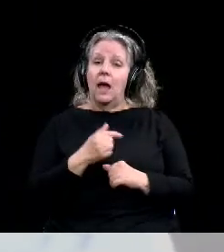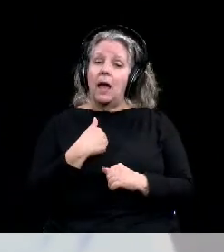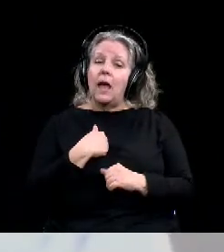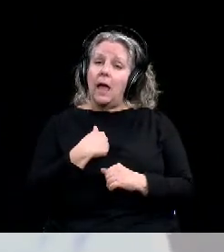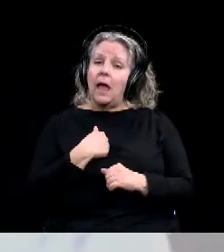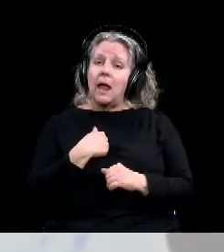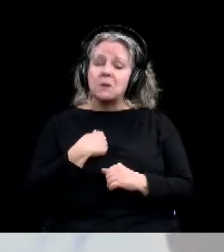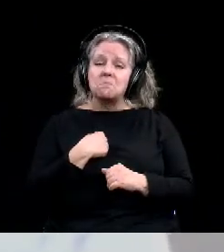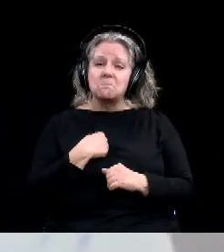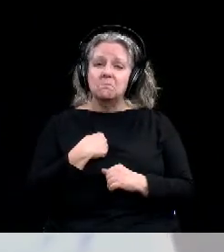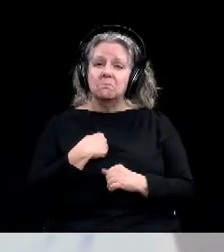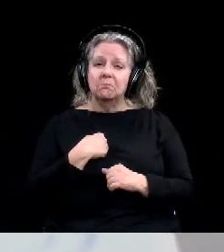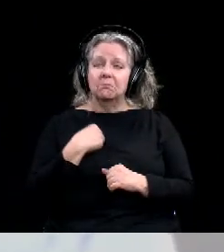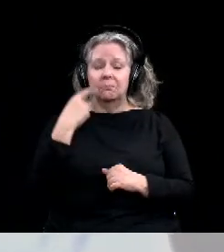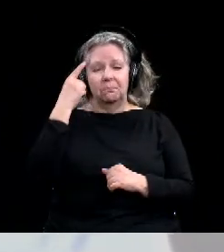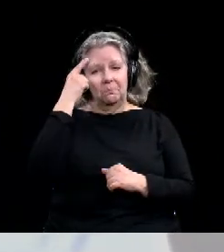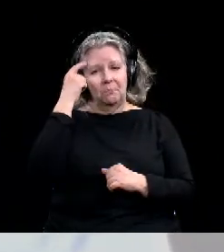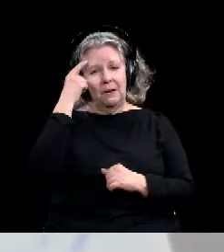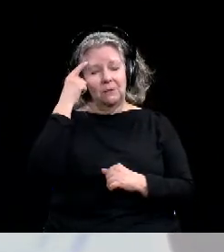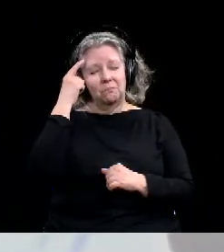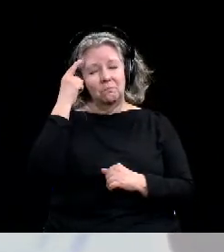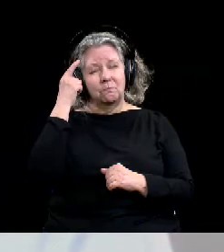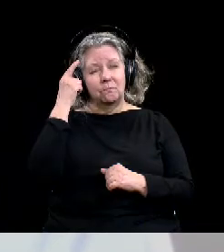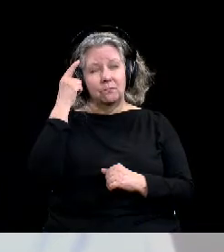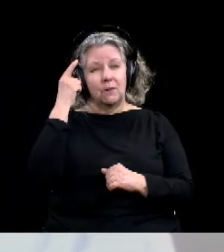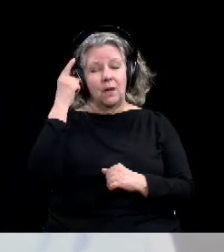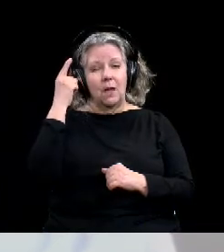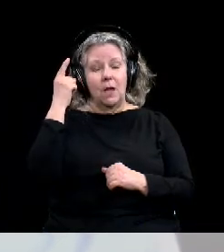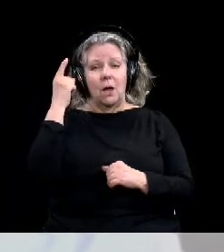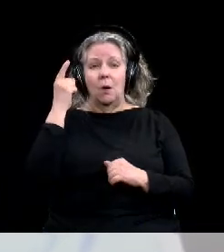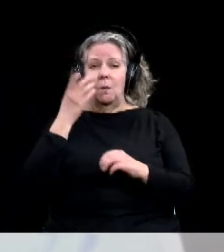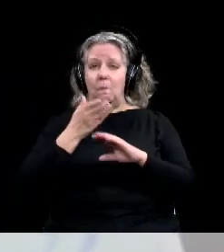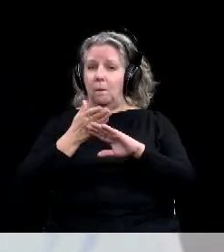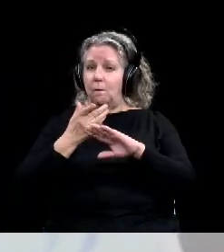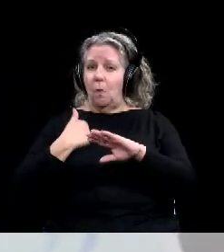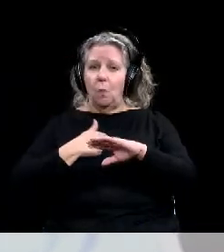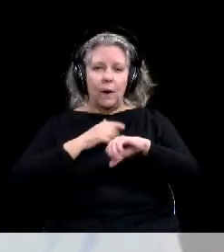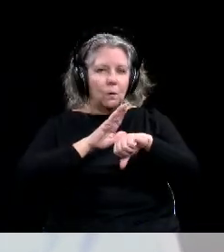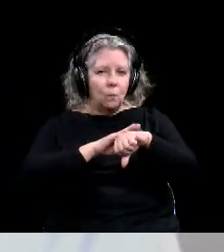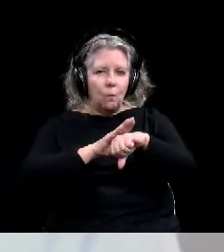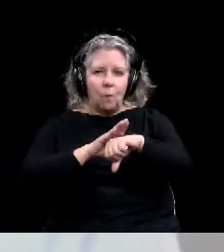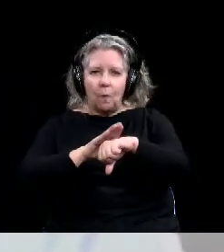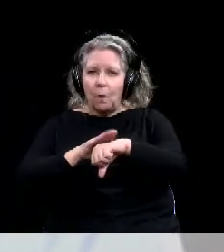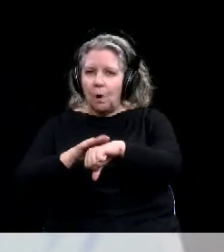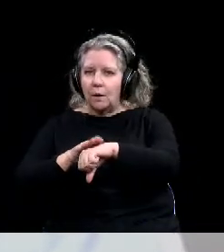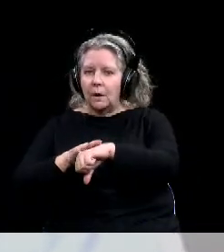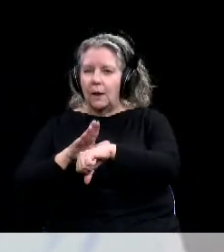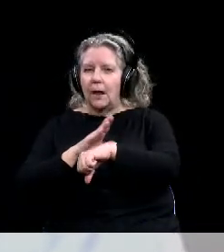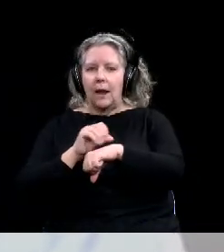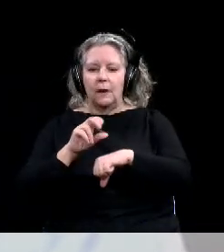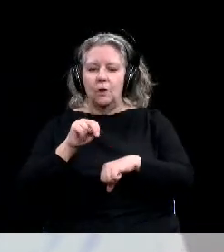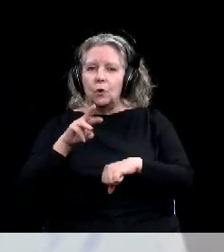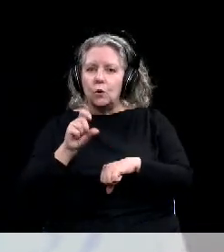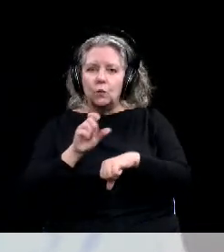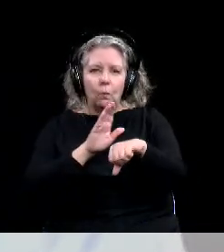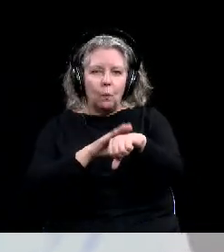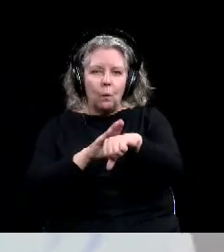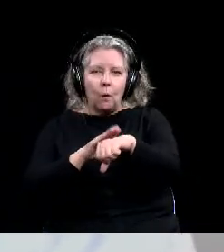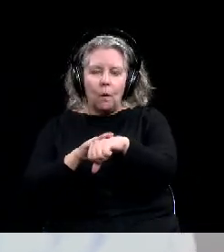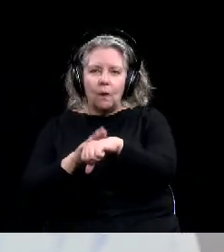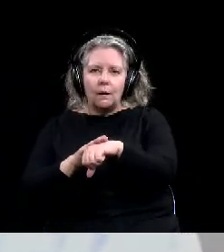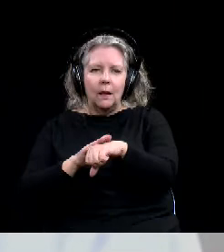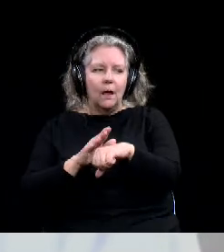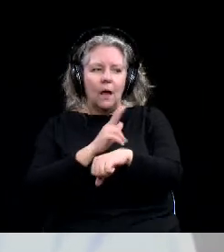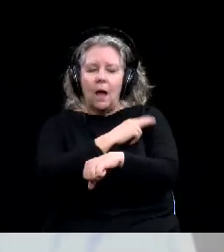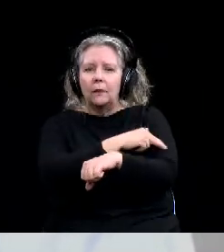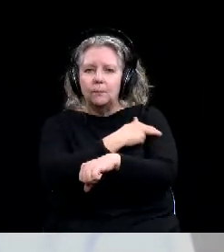sounding the alarm and as you were seeing it in the media that our hospitalizations are getting packed, people are dying at higher rates,